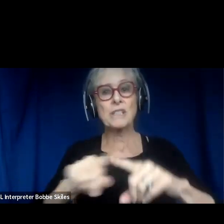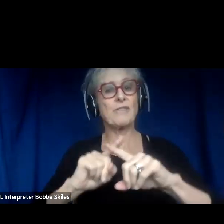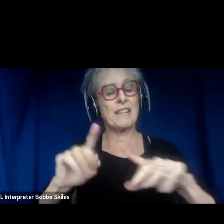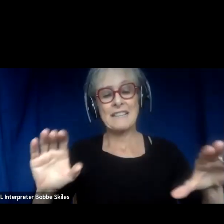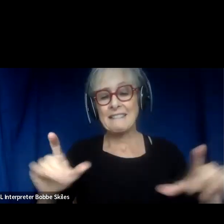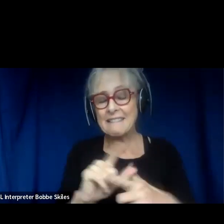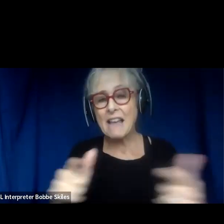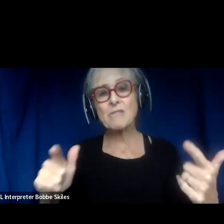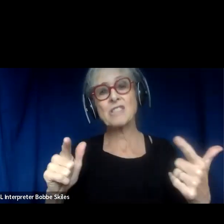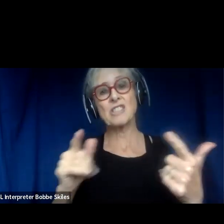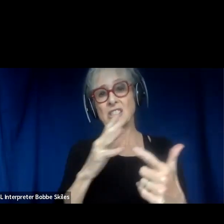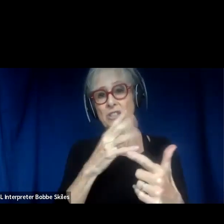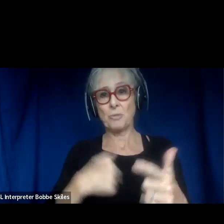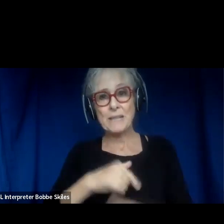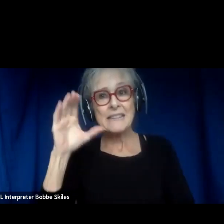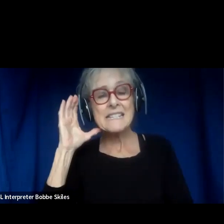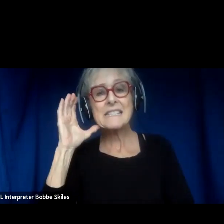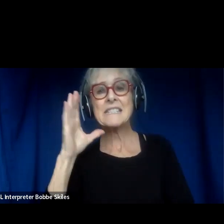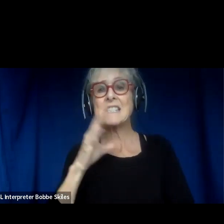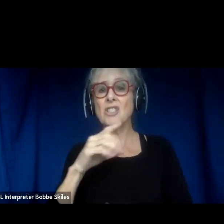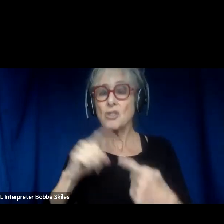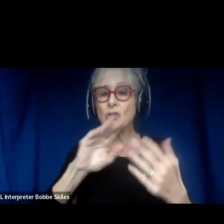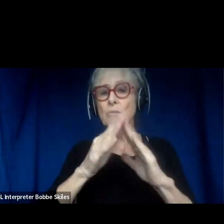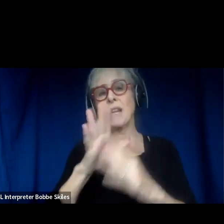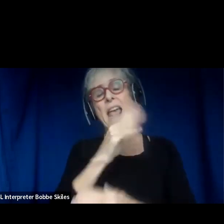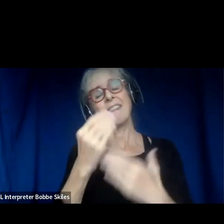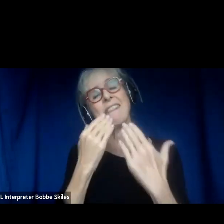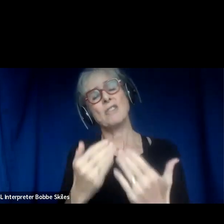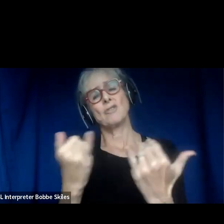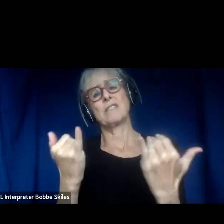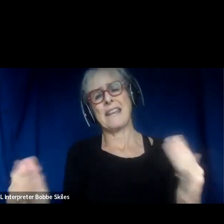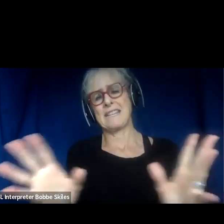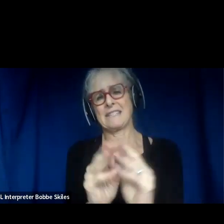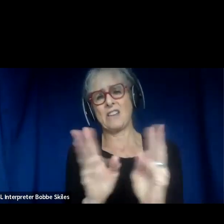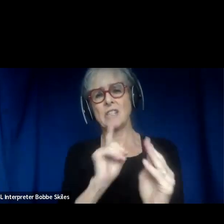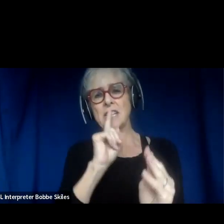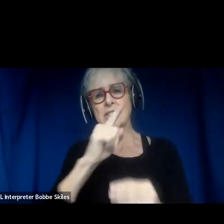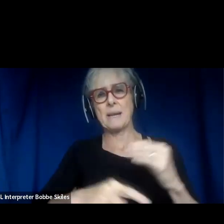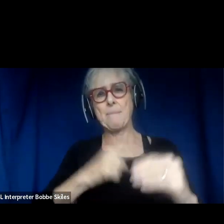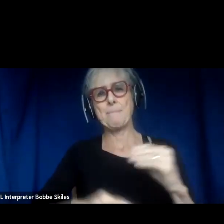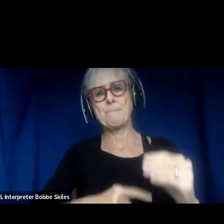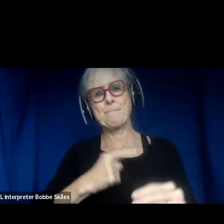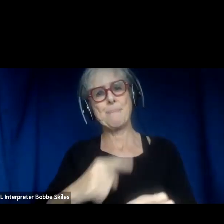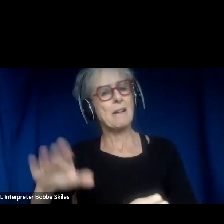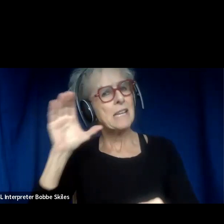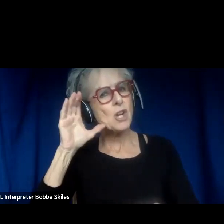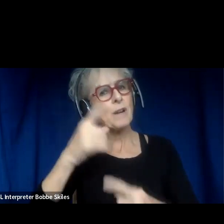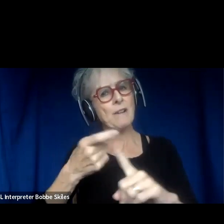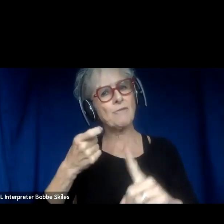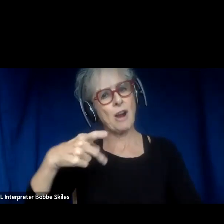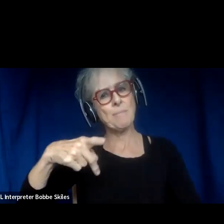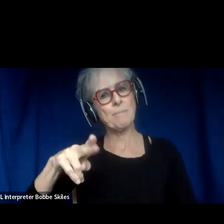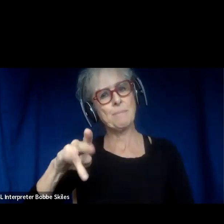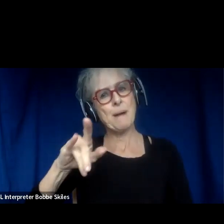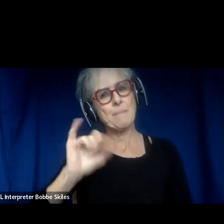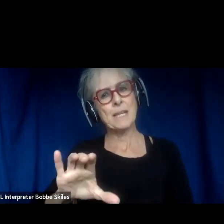community, and thank you, because today's session is about hearing from the public. So from what we've heard